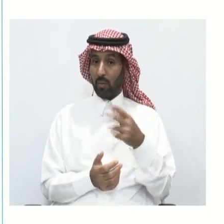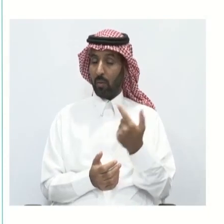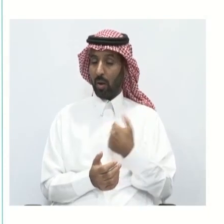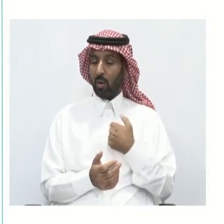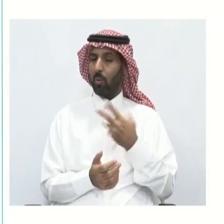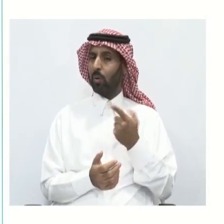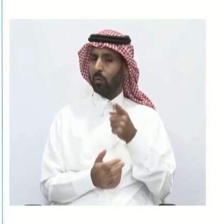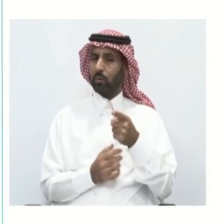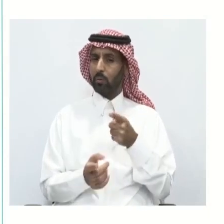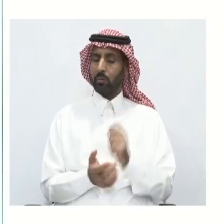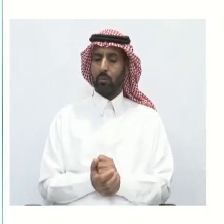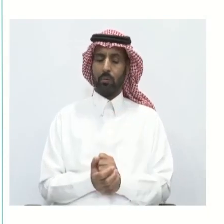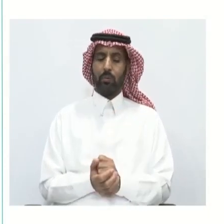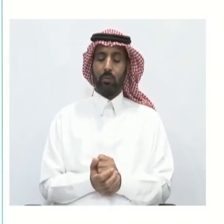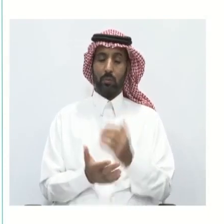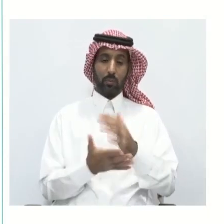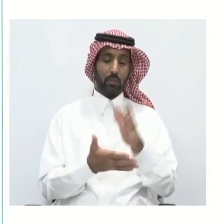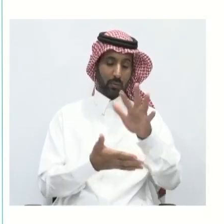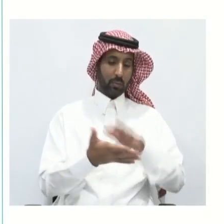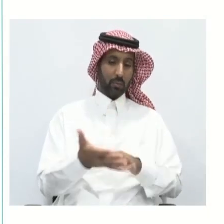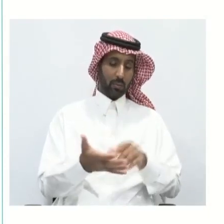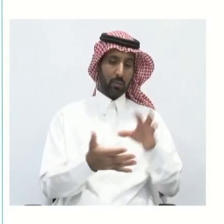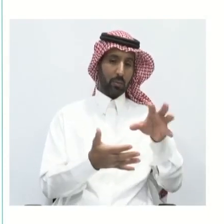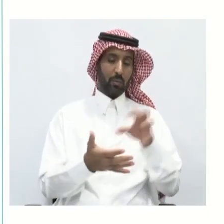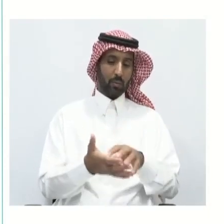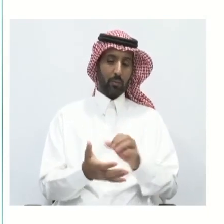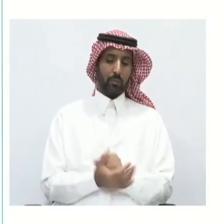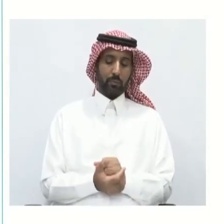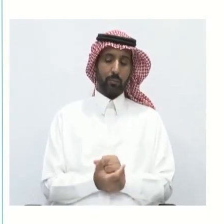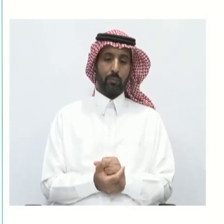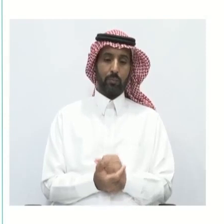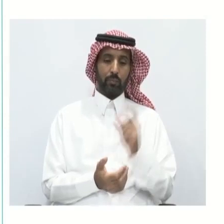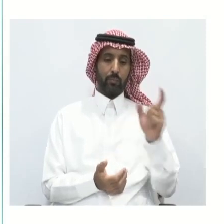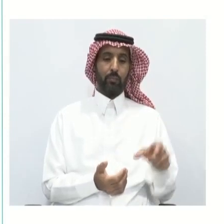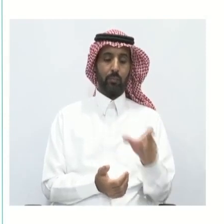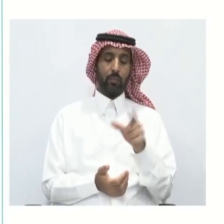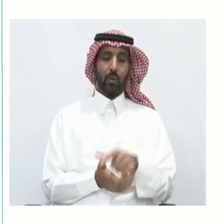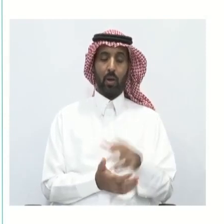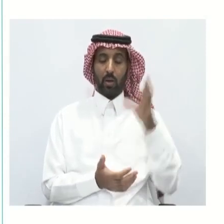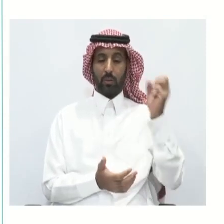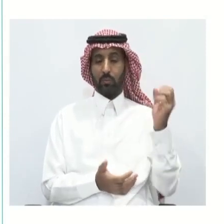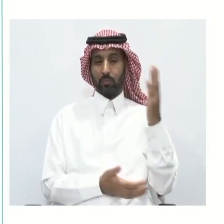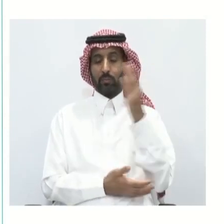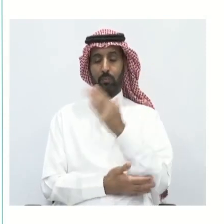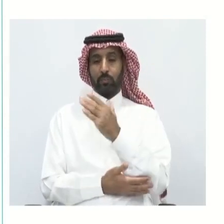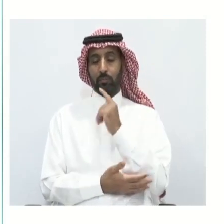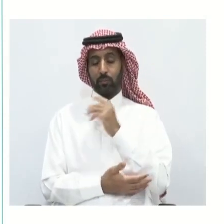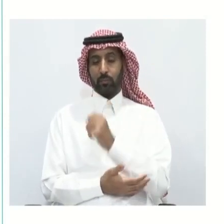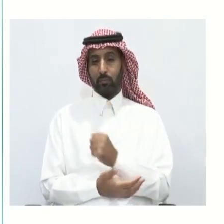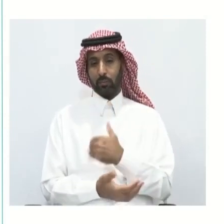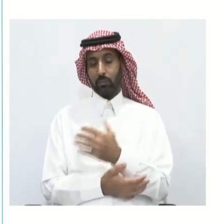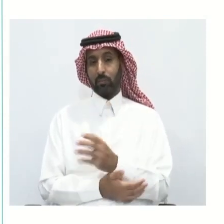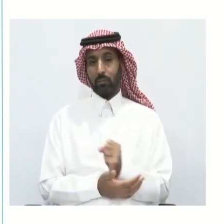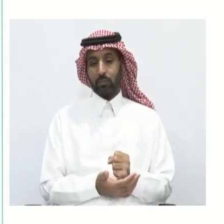this chart. This is your schedule or my schedule. Morning, afternoon, evening, activities and time. My